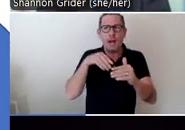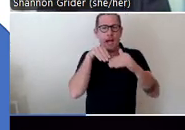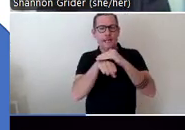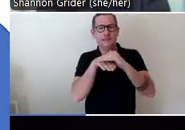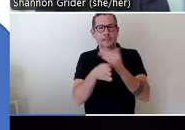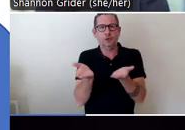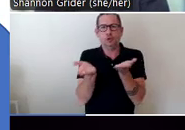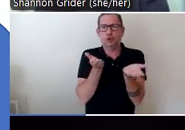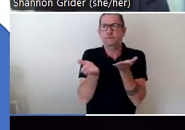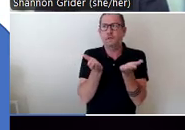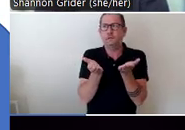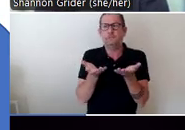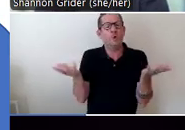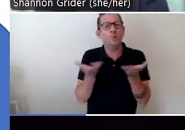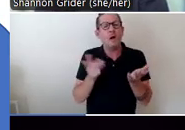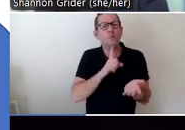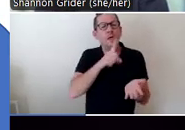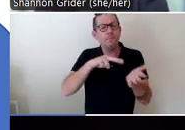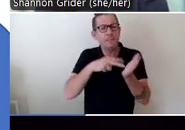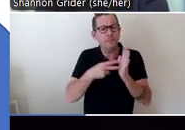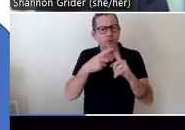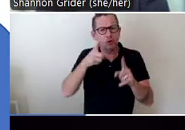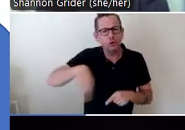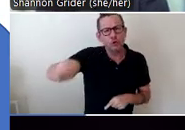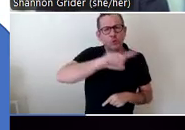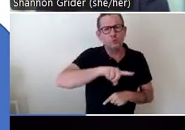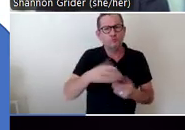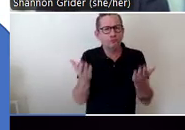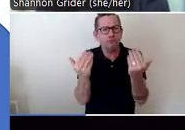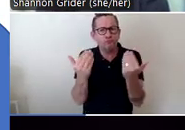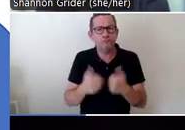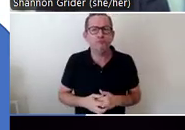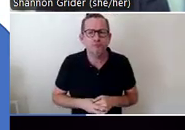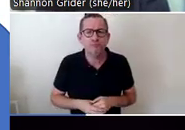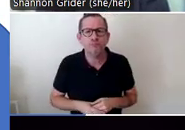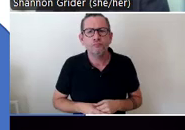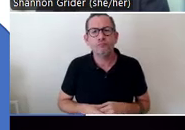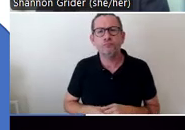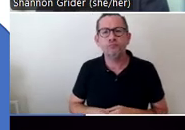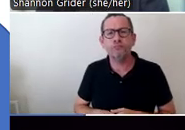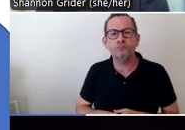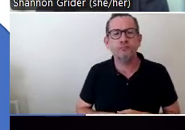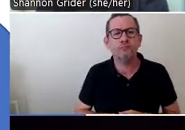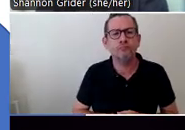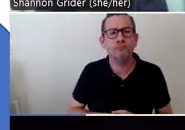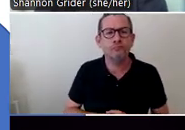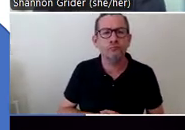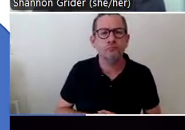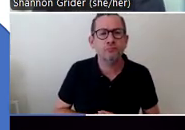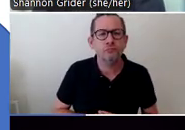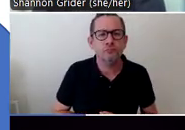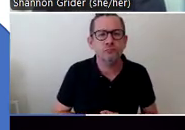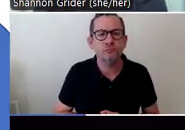As you see on this slide, when your team talks about access to services, what do you all usually mean by access to